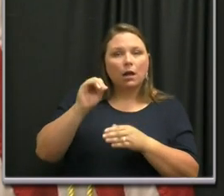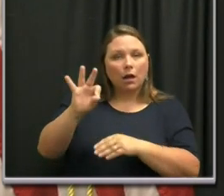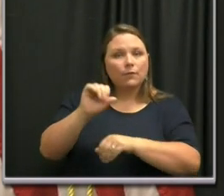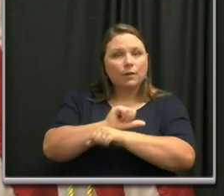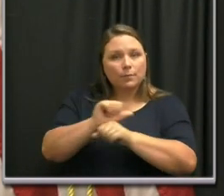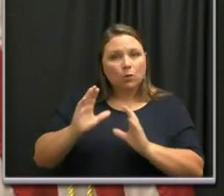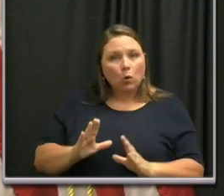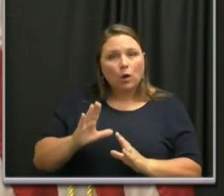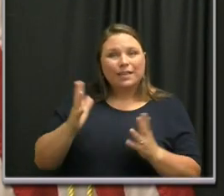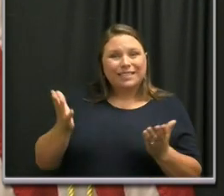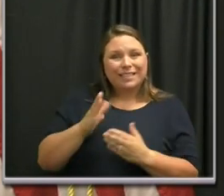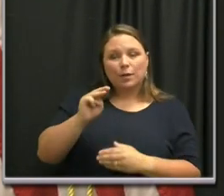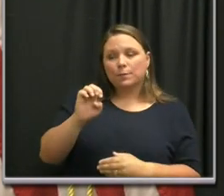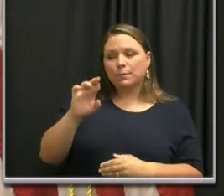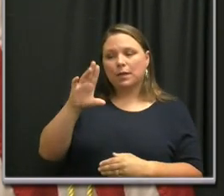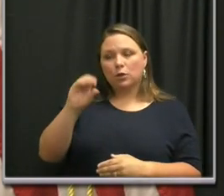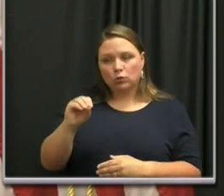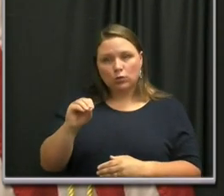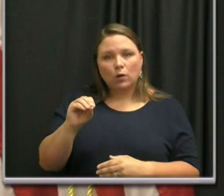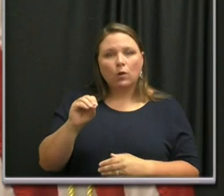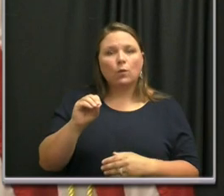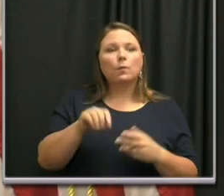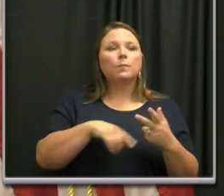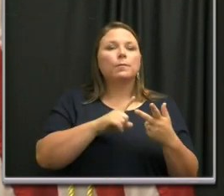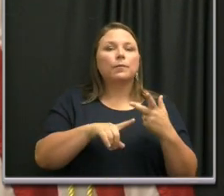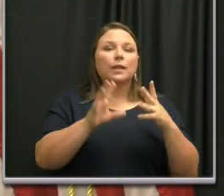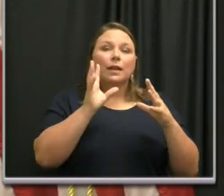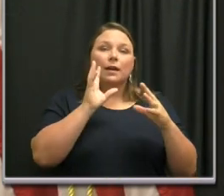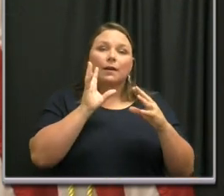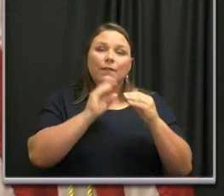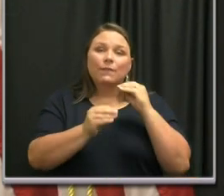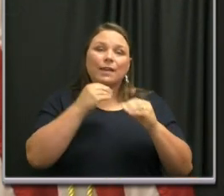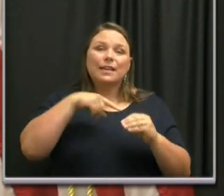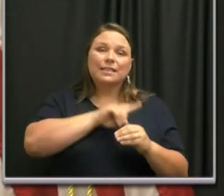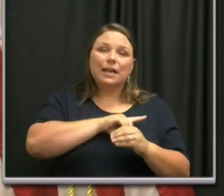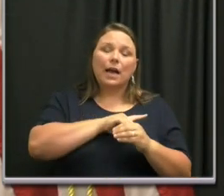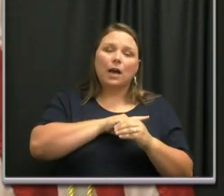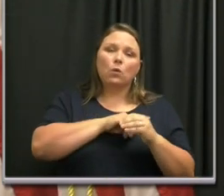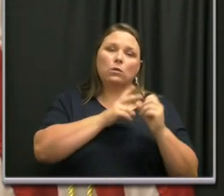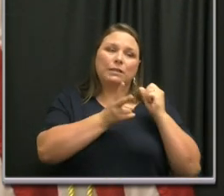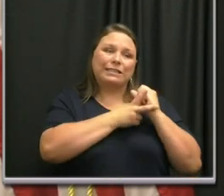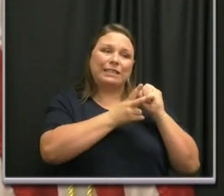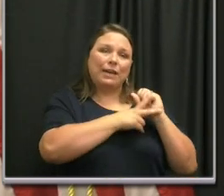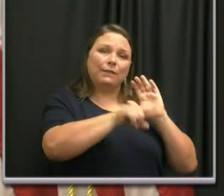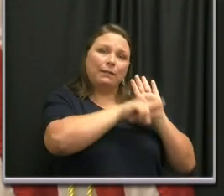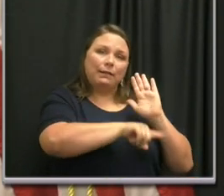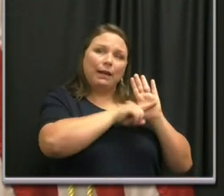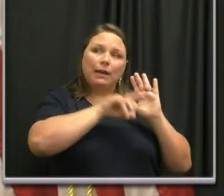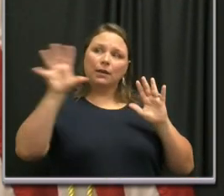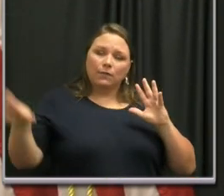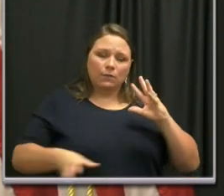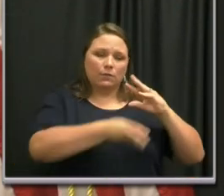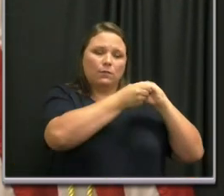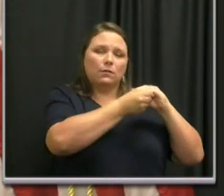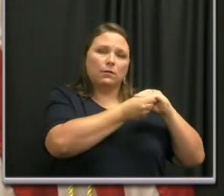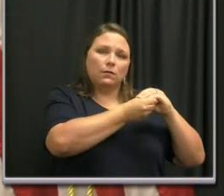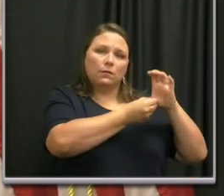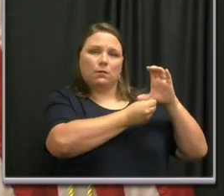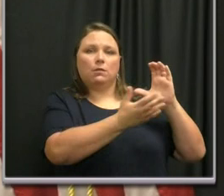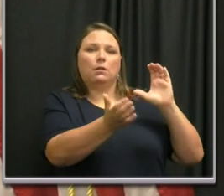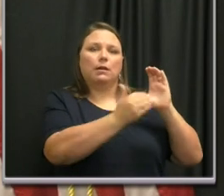employees in Metro, to repair our cash needs as the city's reserves have essentially been zeroed out